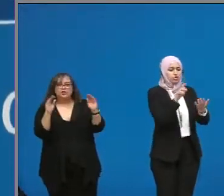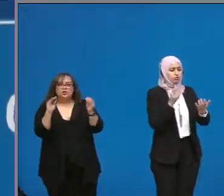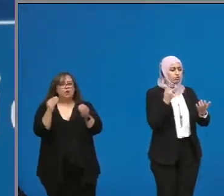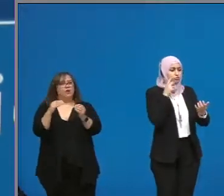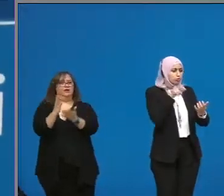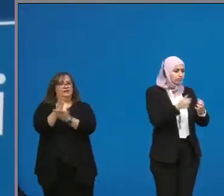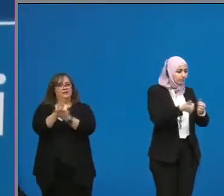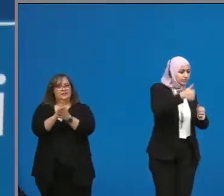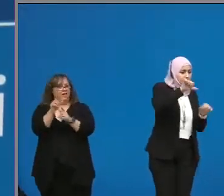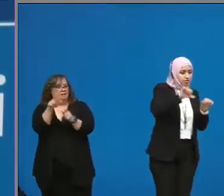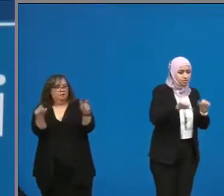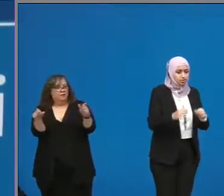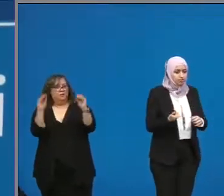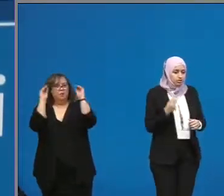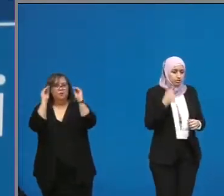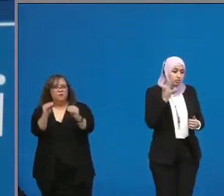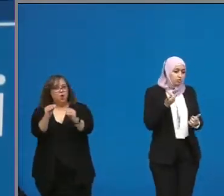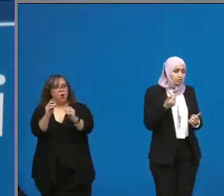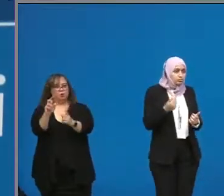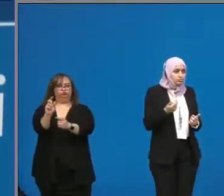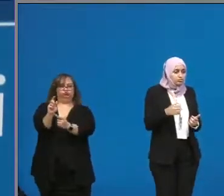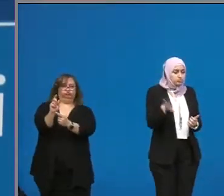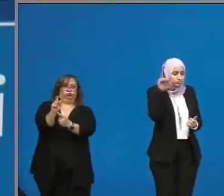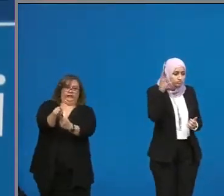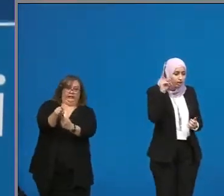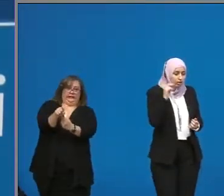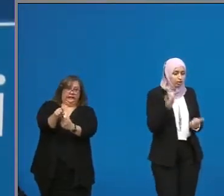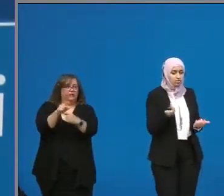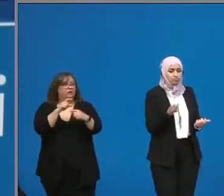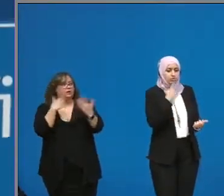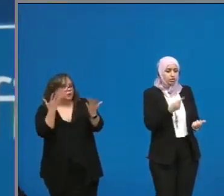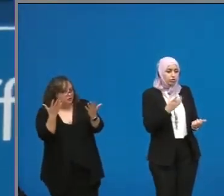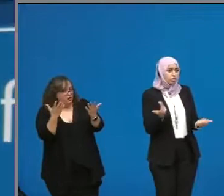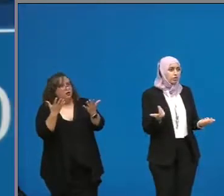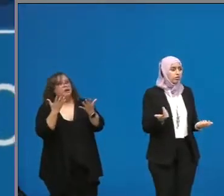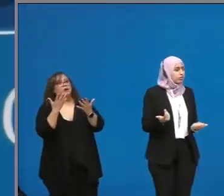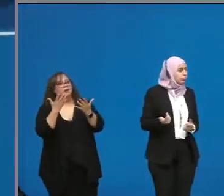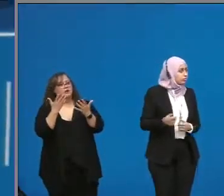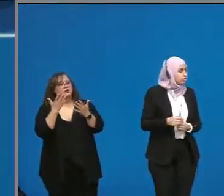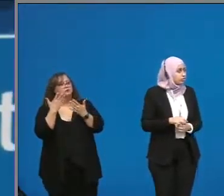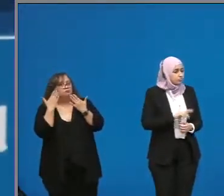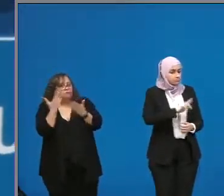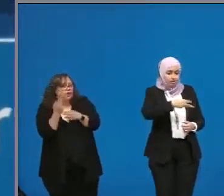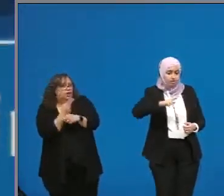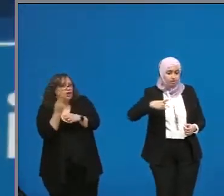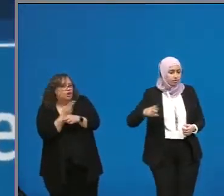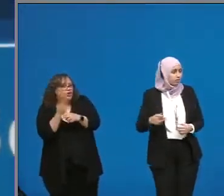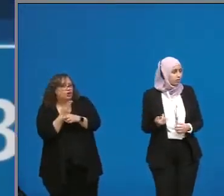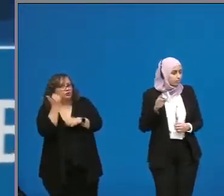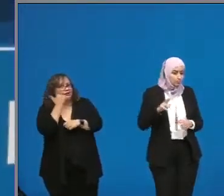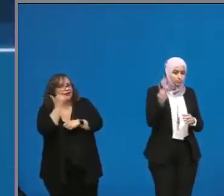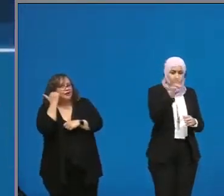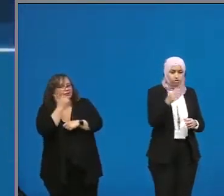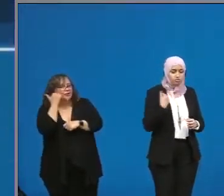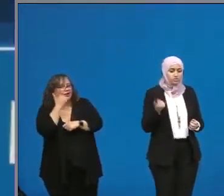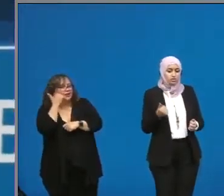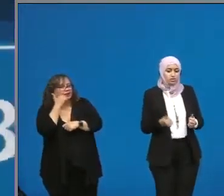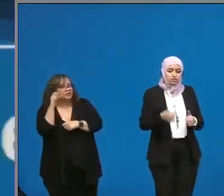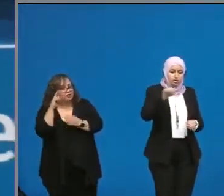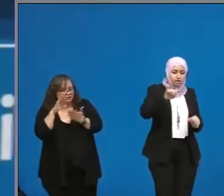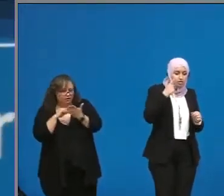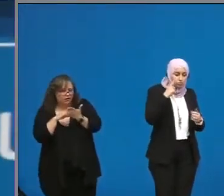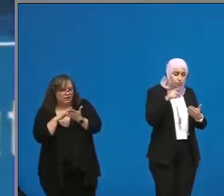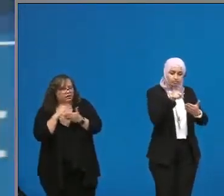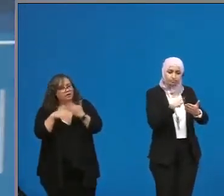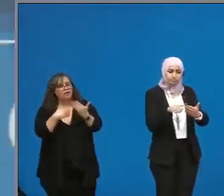identifiable need, but is using assistive technology on a day-to-day basis to start to learn. So we can see that this sort of technology